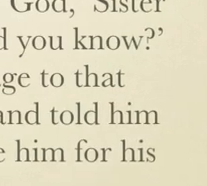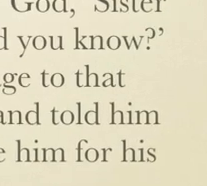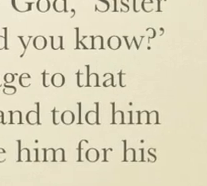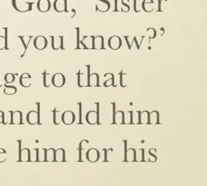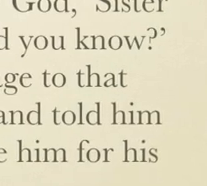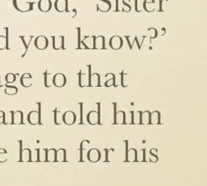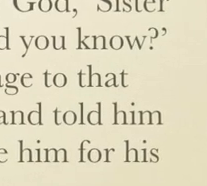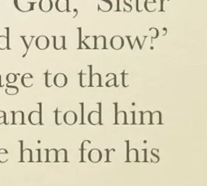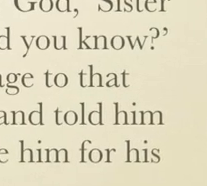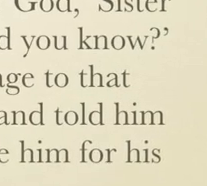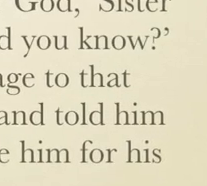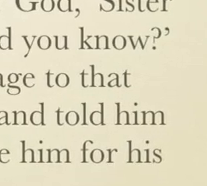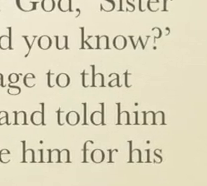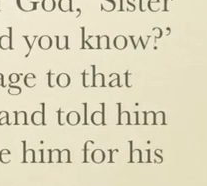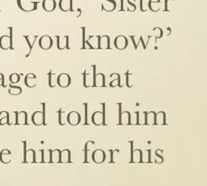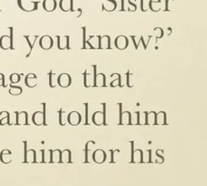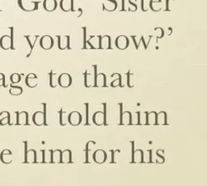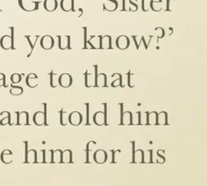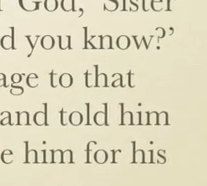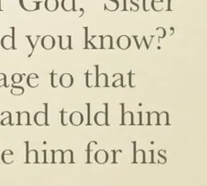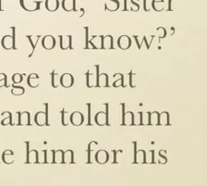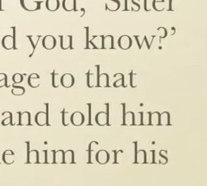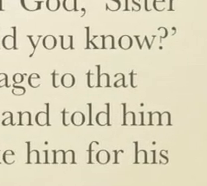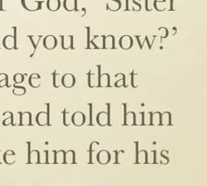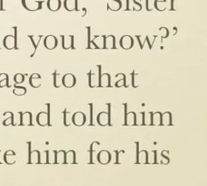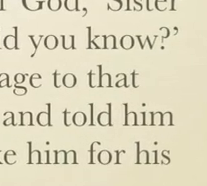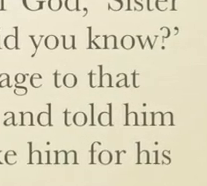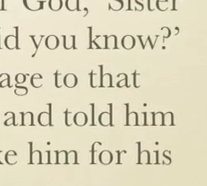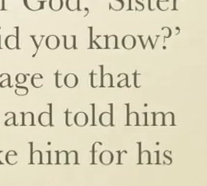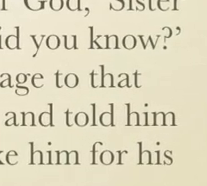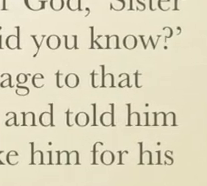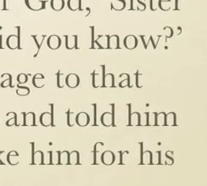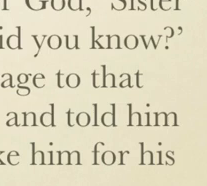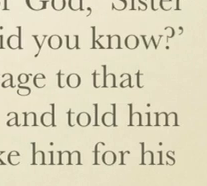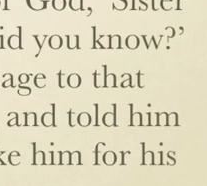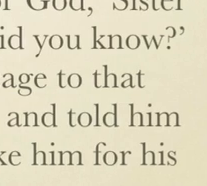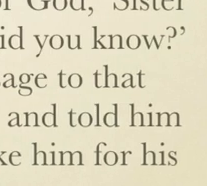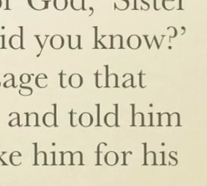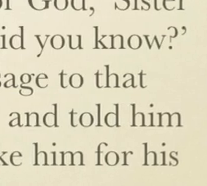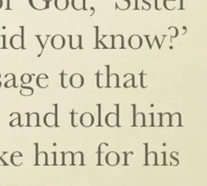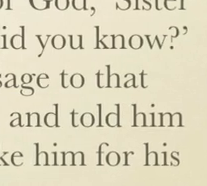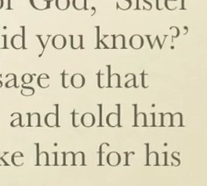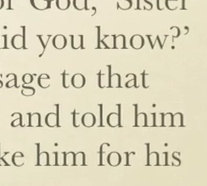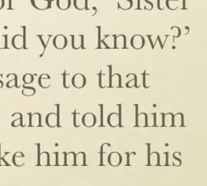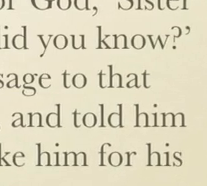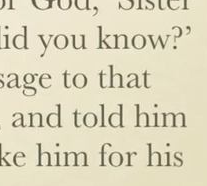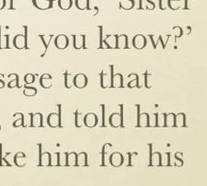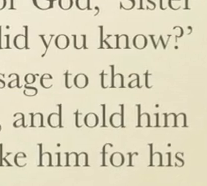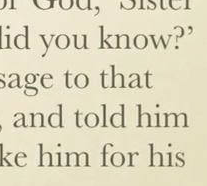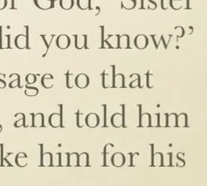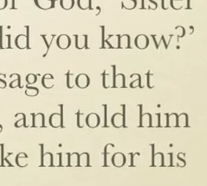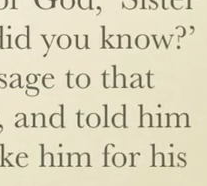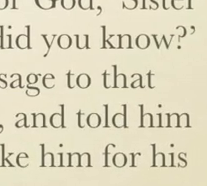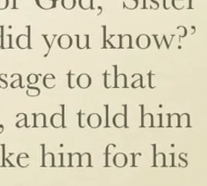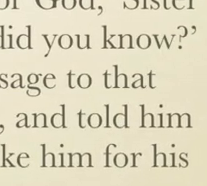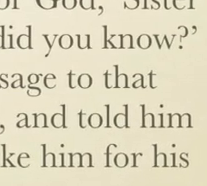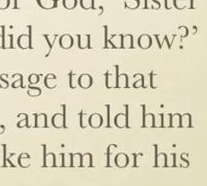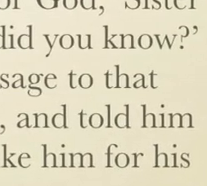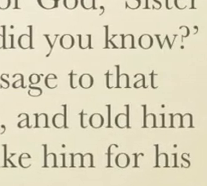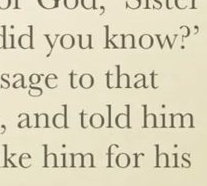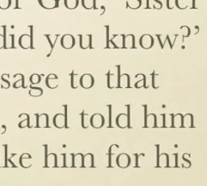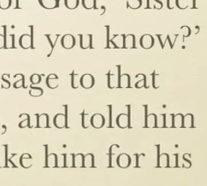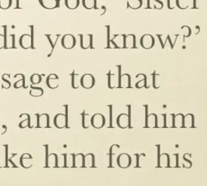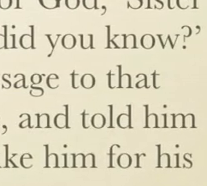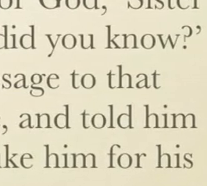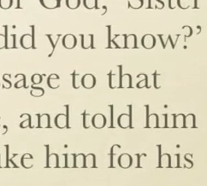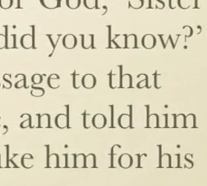know?" "How did I know? Why, I gave that message to that brother at the Minneapolis conference and told him that the Lord had sent an angel to